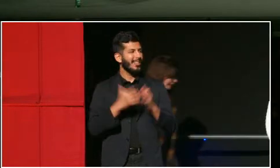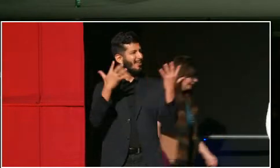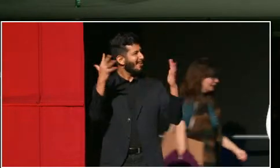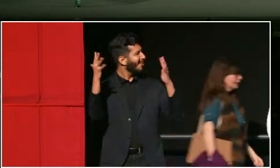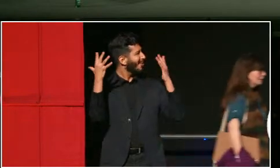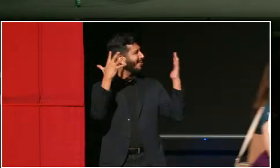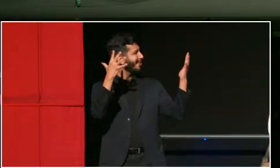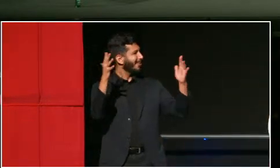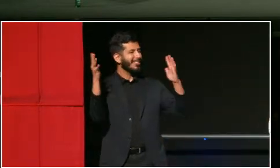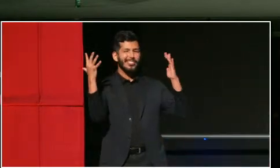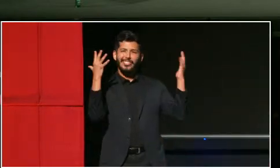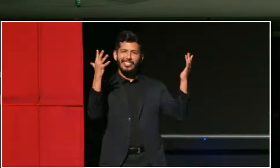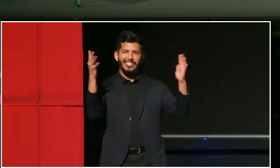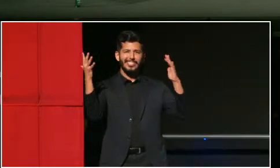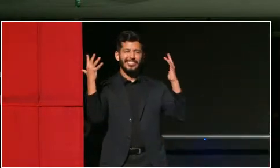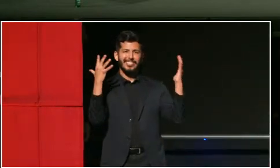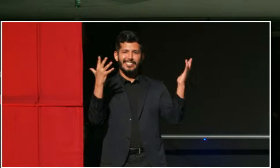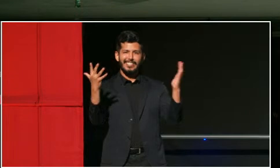Yay!